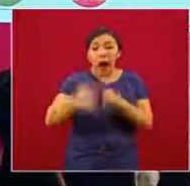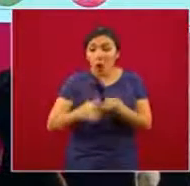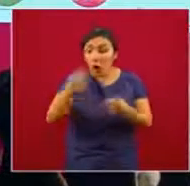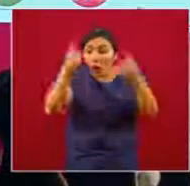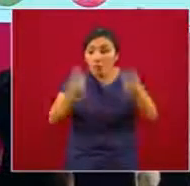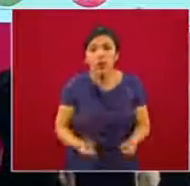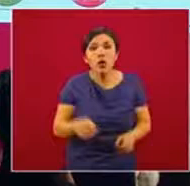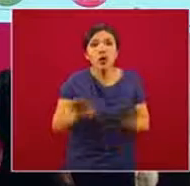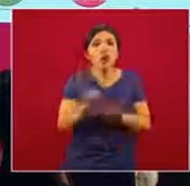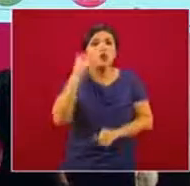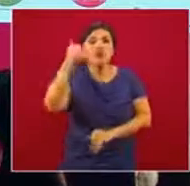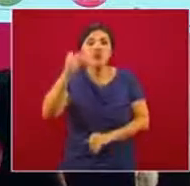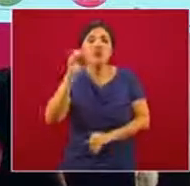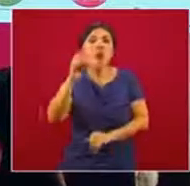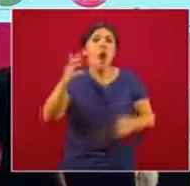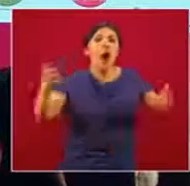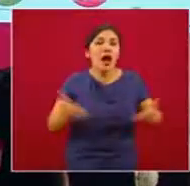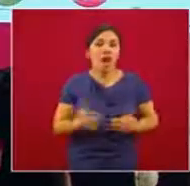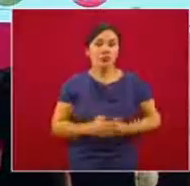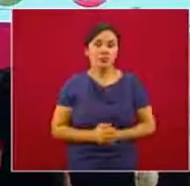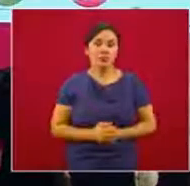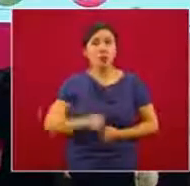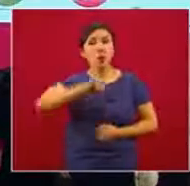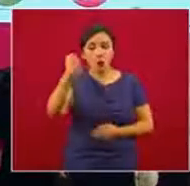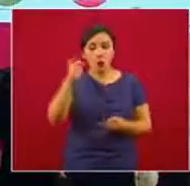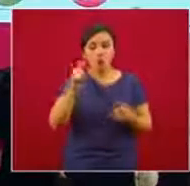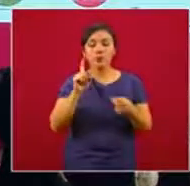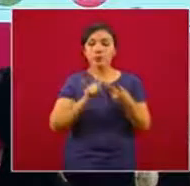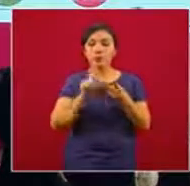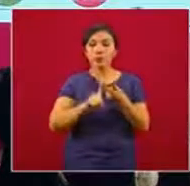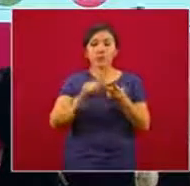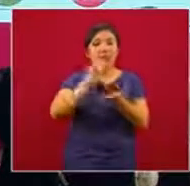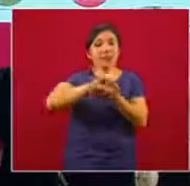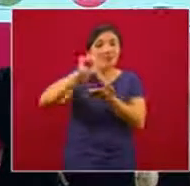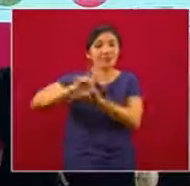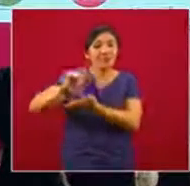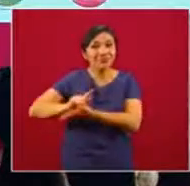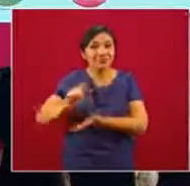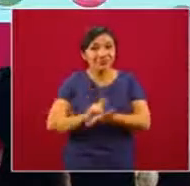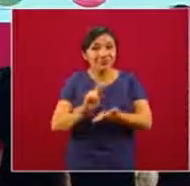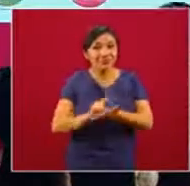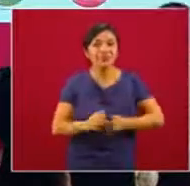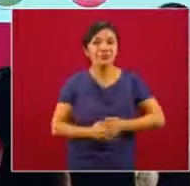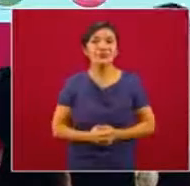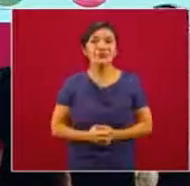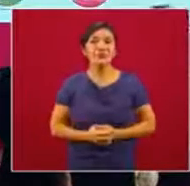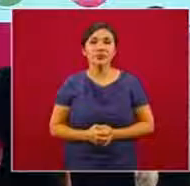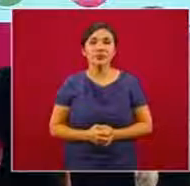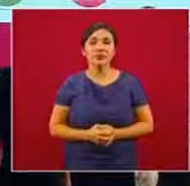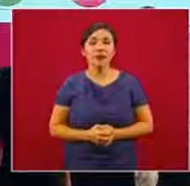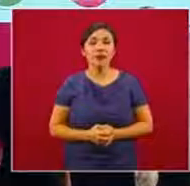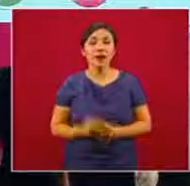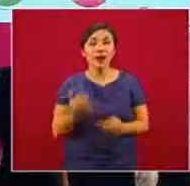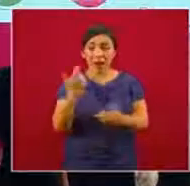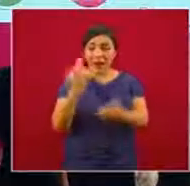noticeable numbers to come up and react immediately. We also have